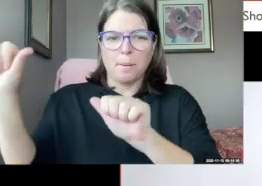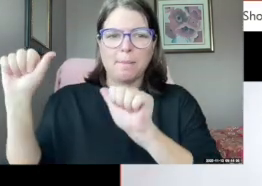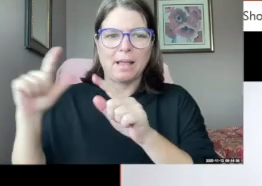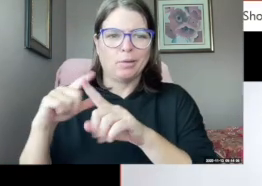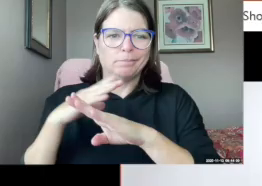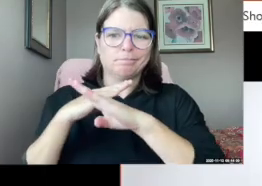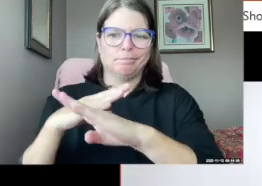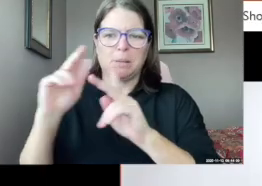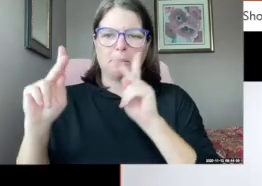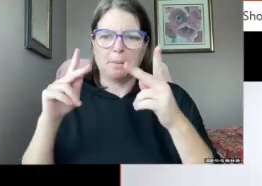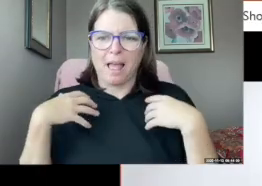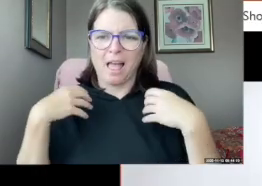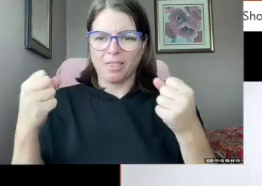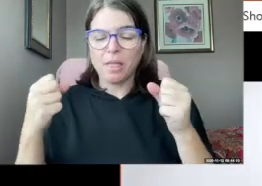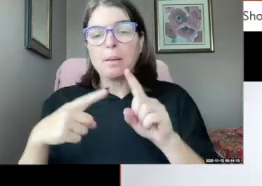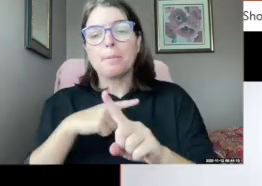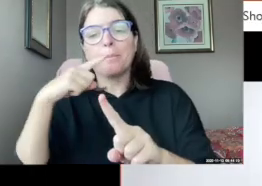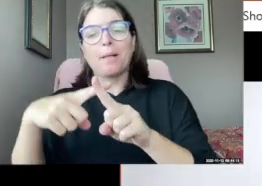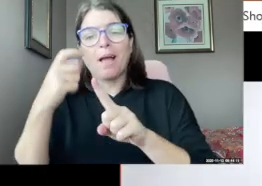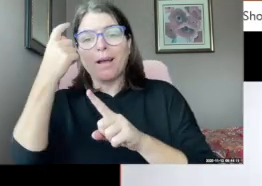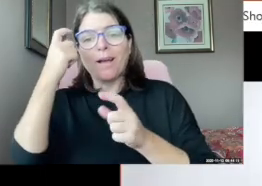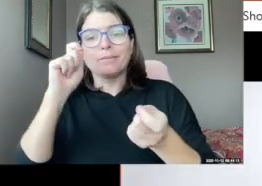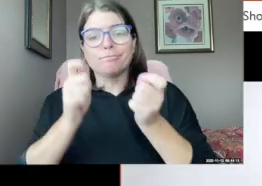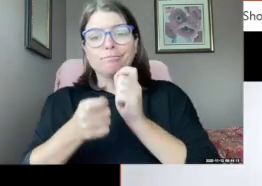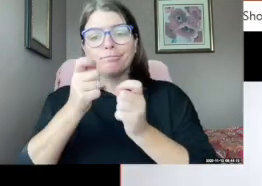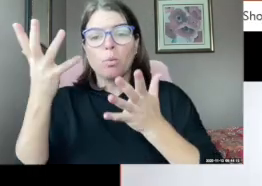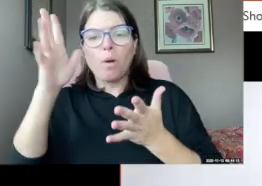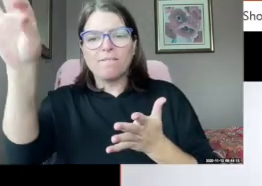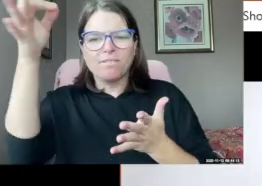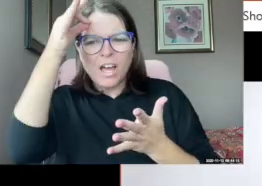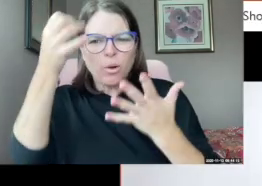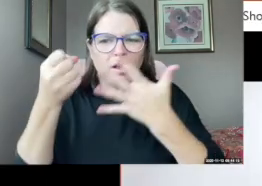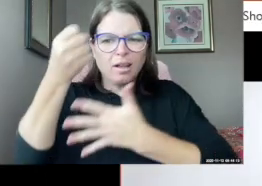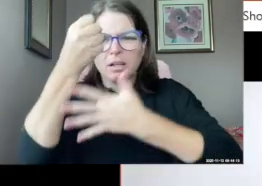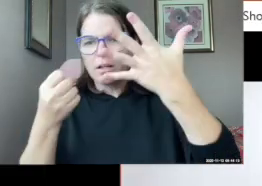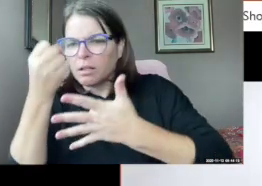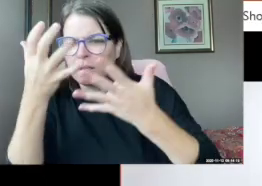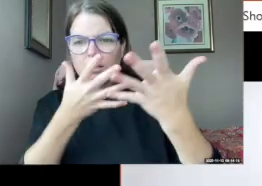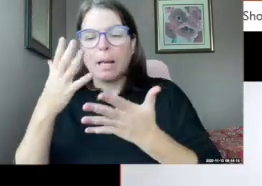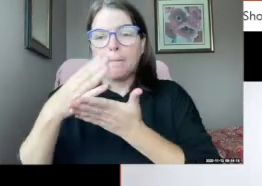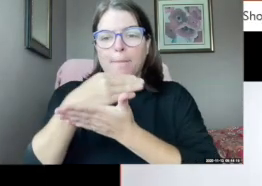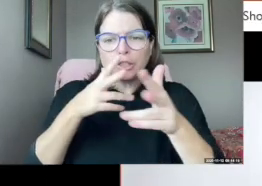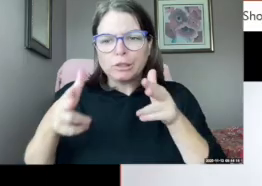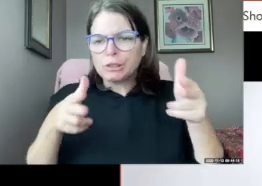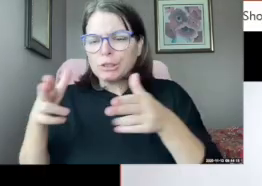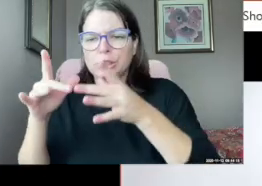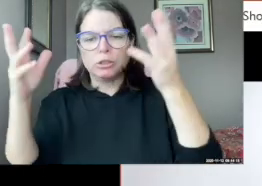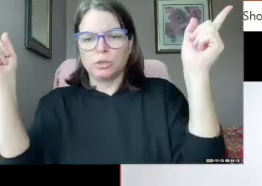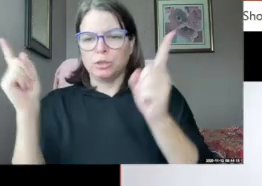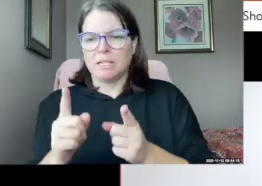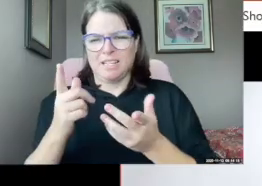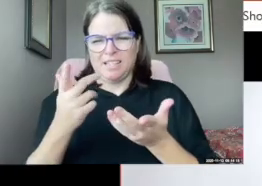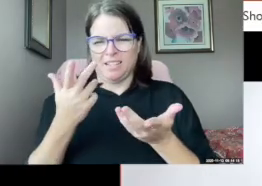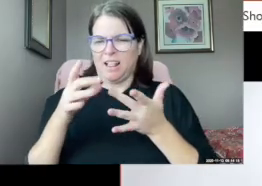health. And on top of that, changes in federal priorities and budget cuts has led to uncertainty